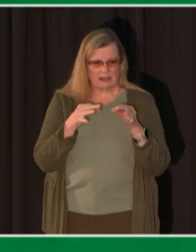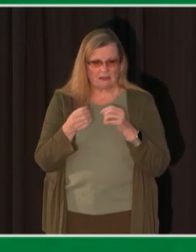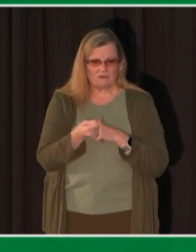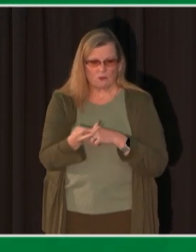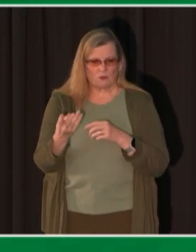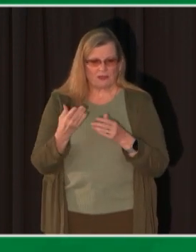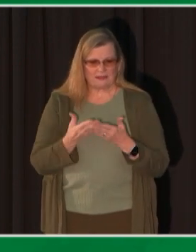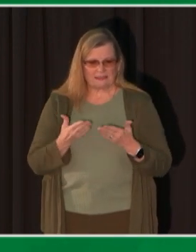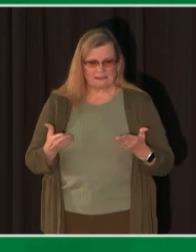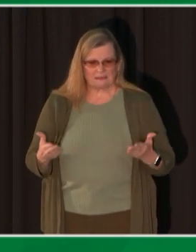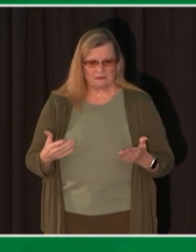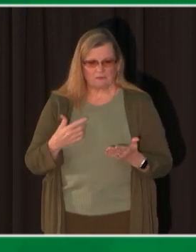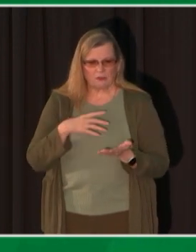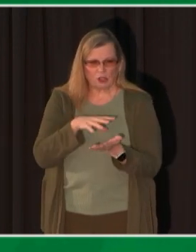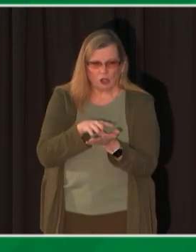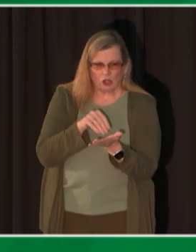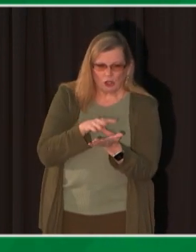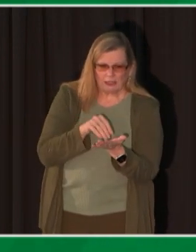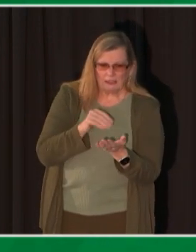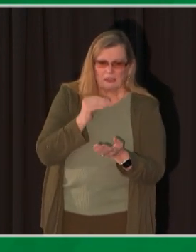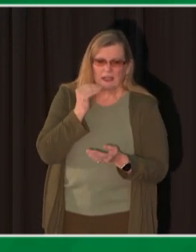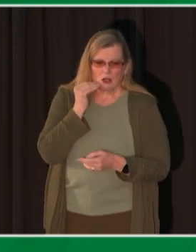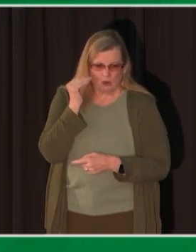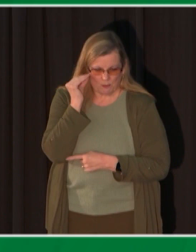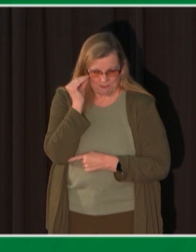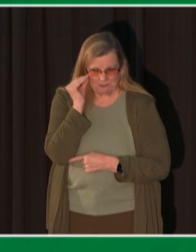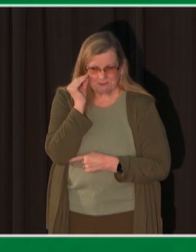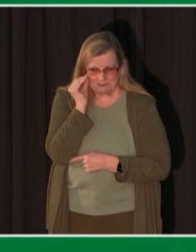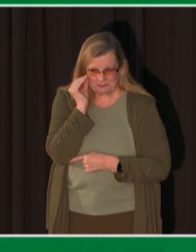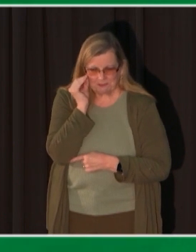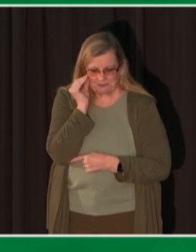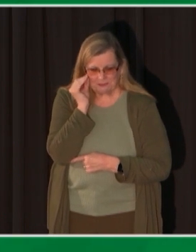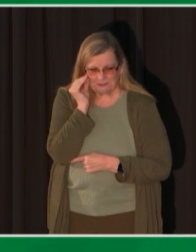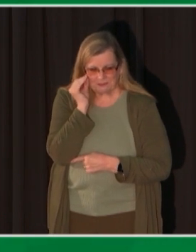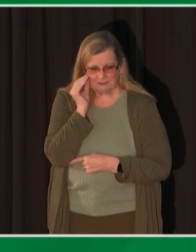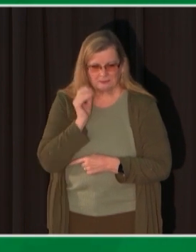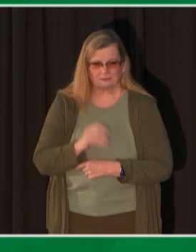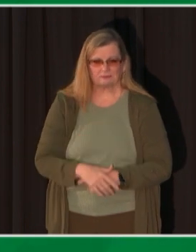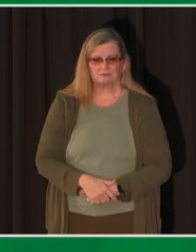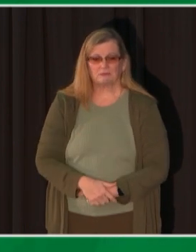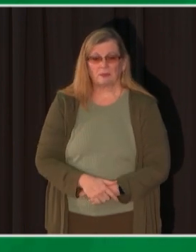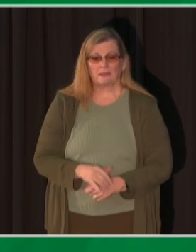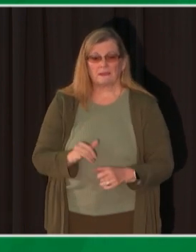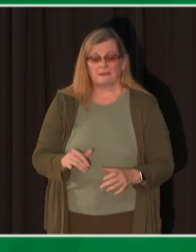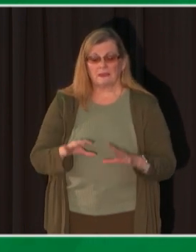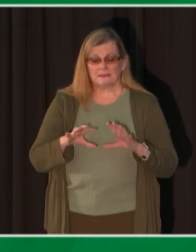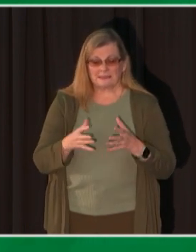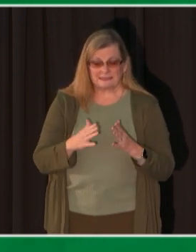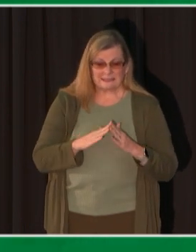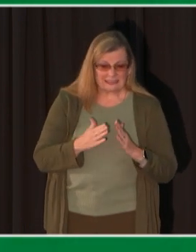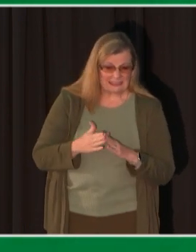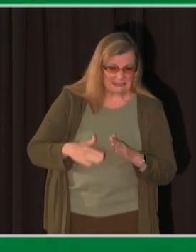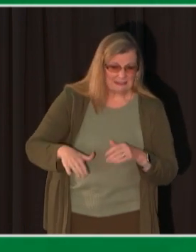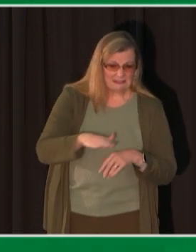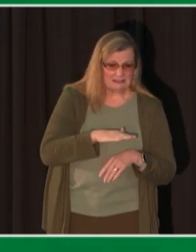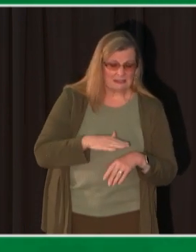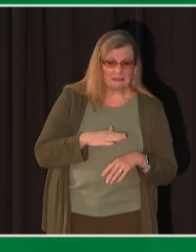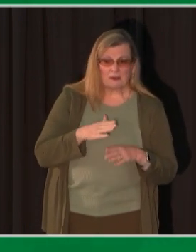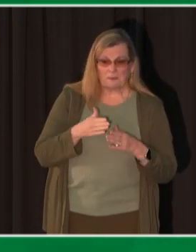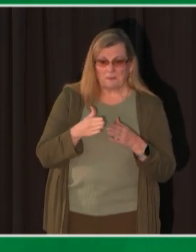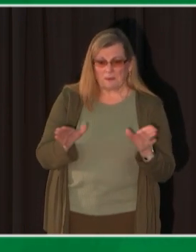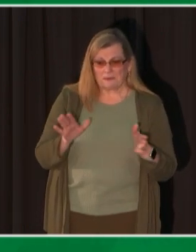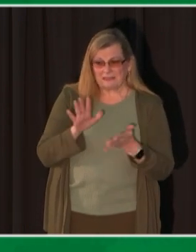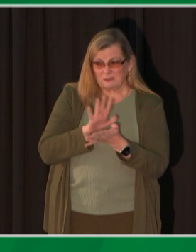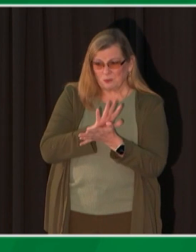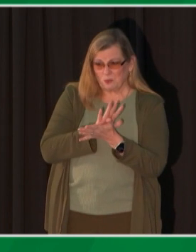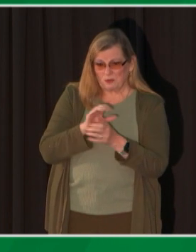home. We need, as a city and as a public education system and as a nation,